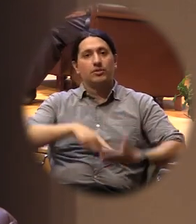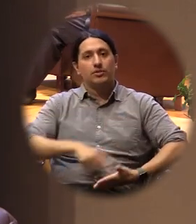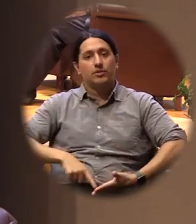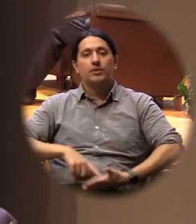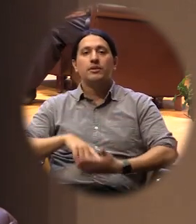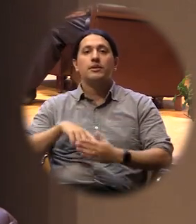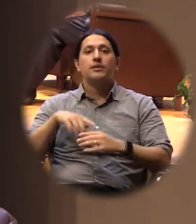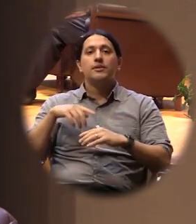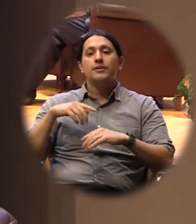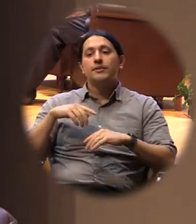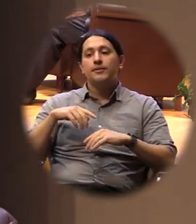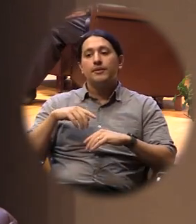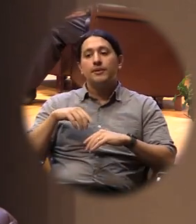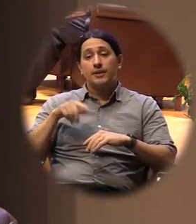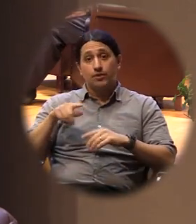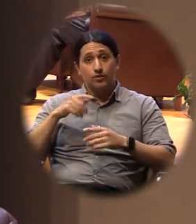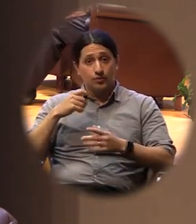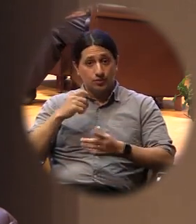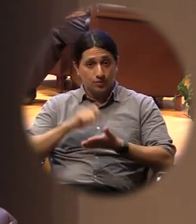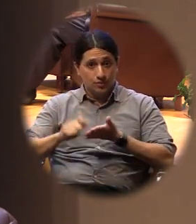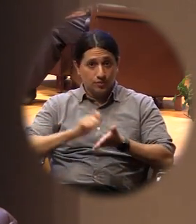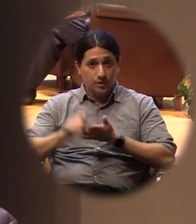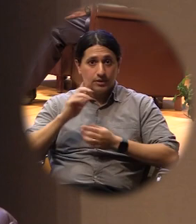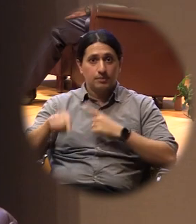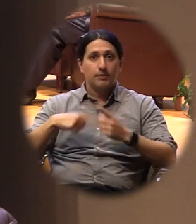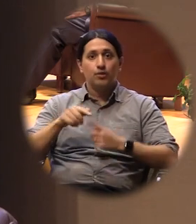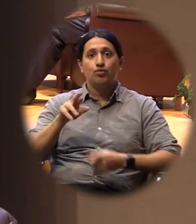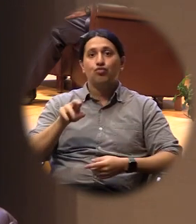race in very compelling ways,